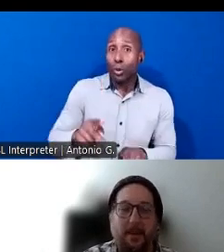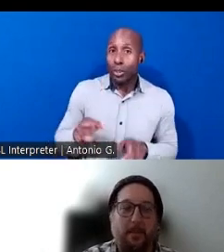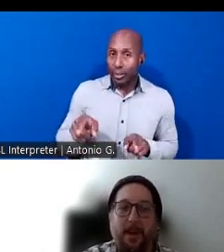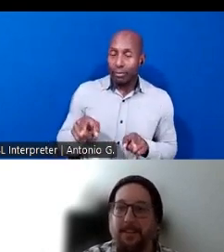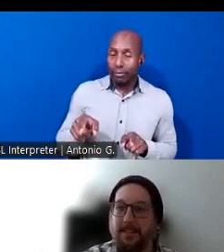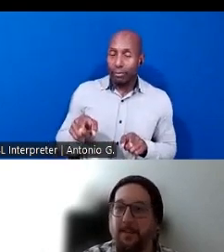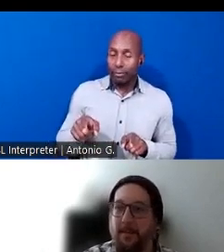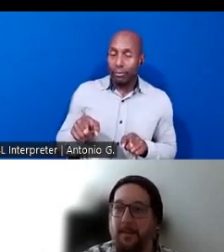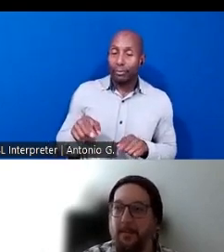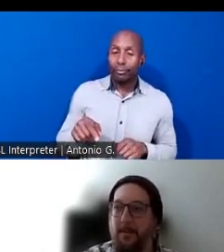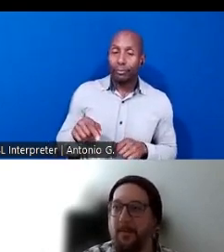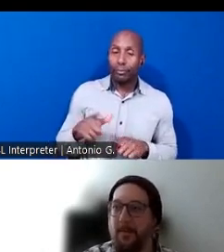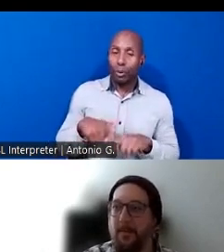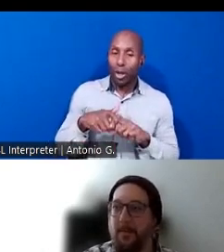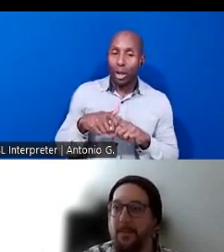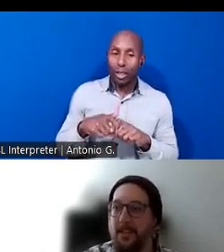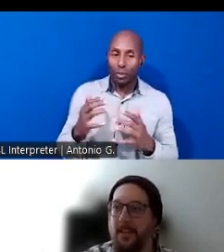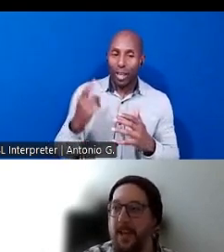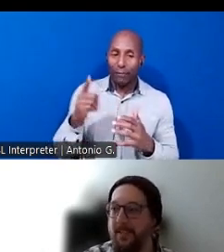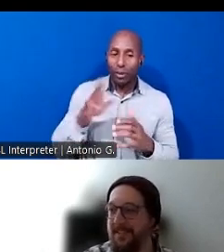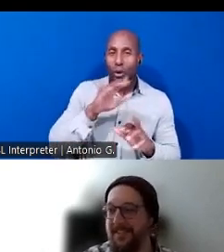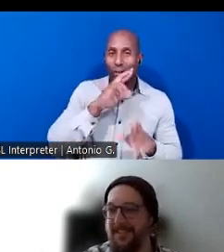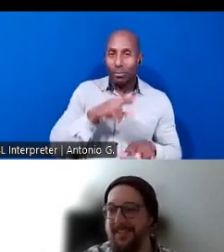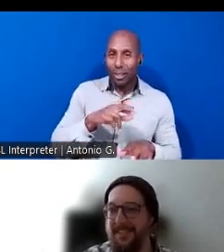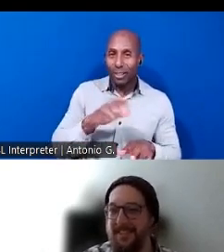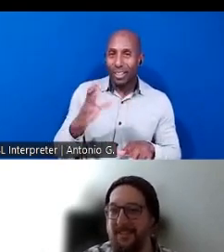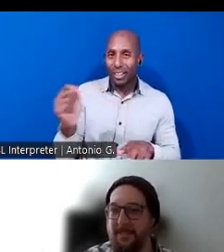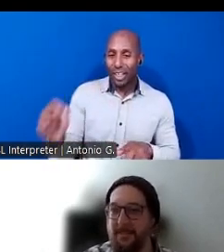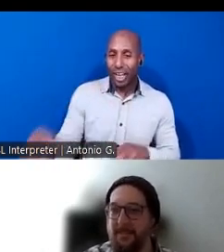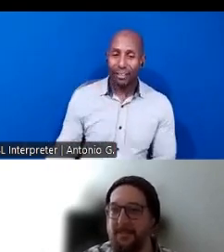Once again, we'll pause, see what people want to guess.